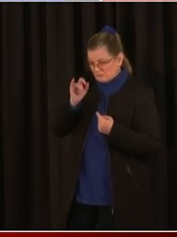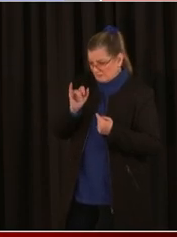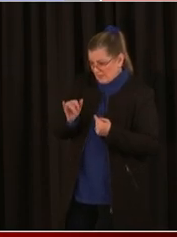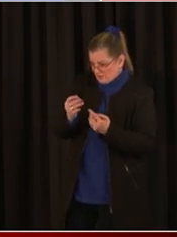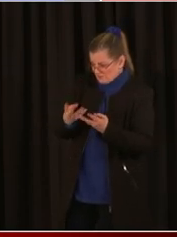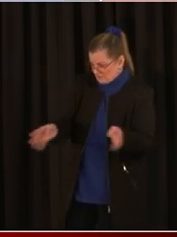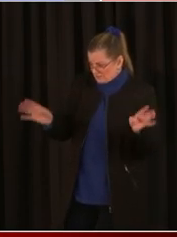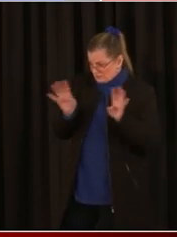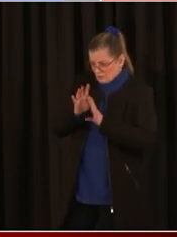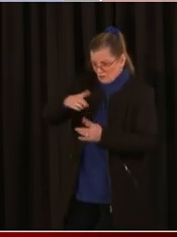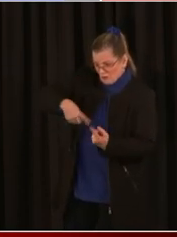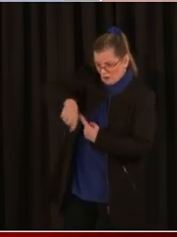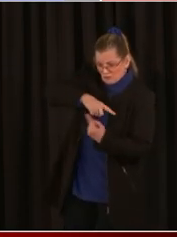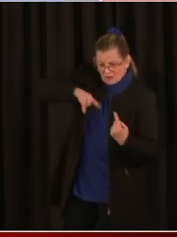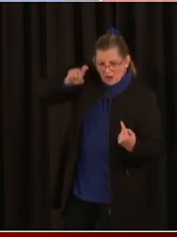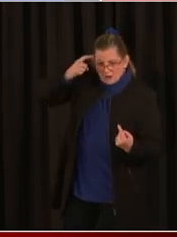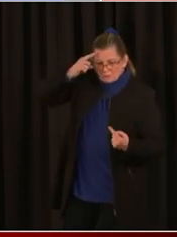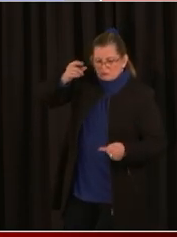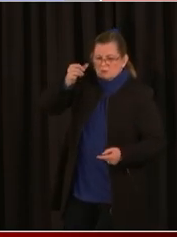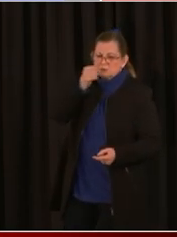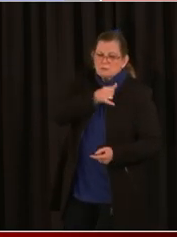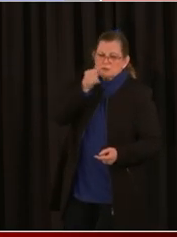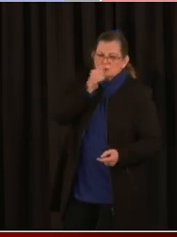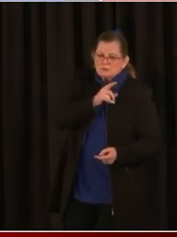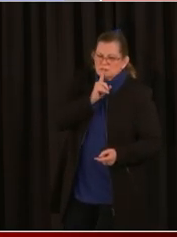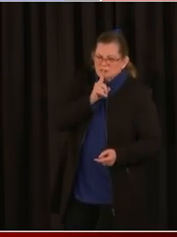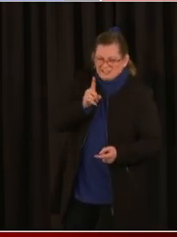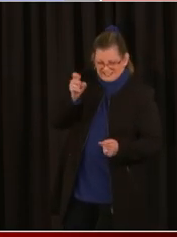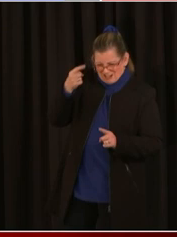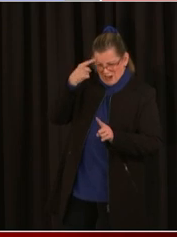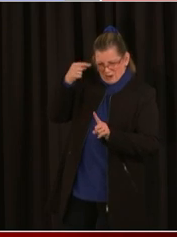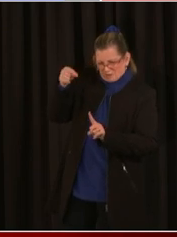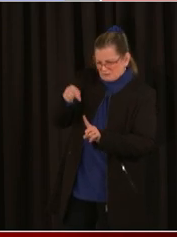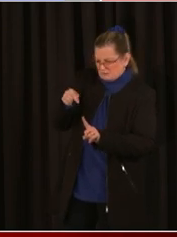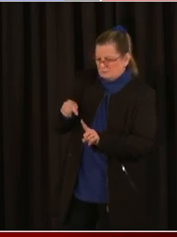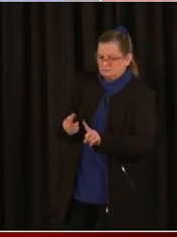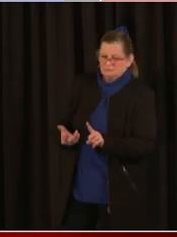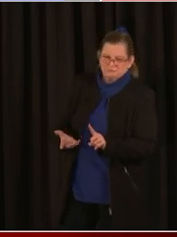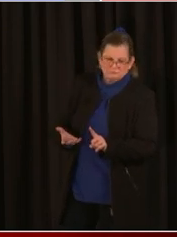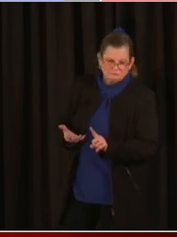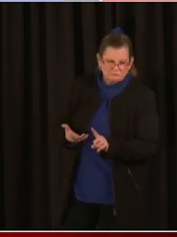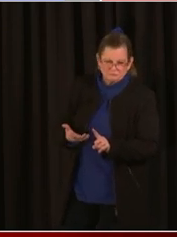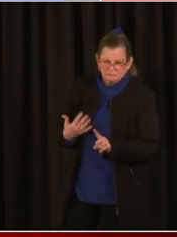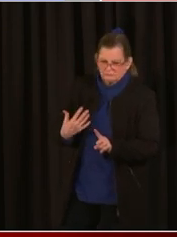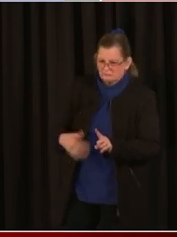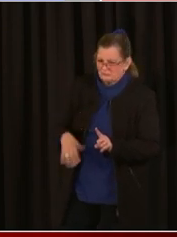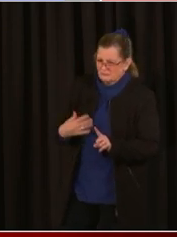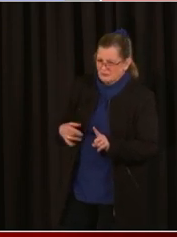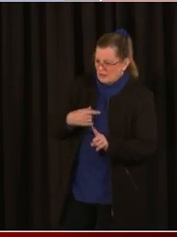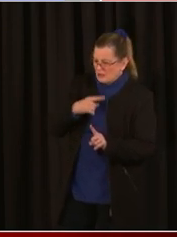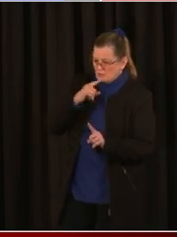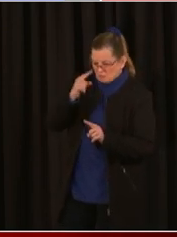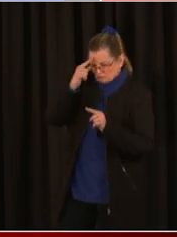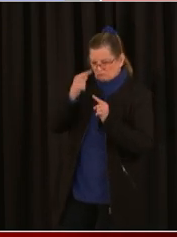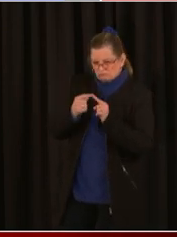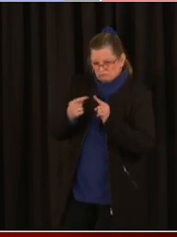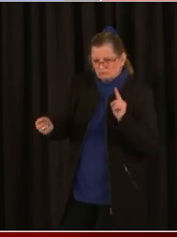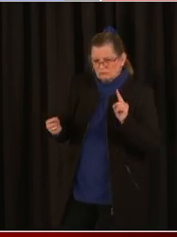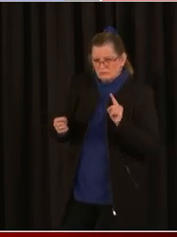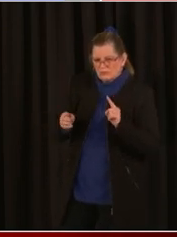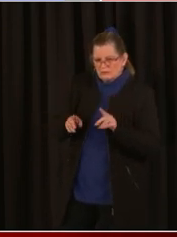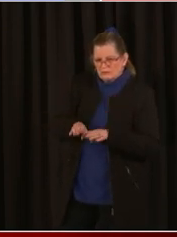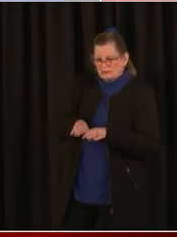Capitol. I think it is antithetical to the open society that is a core American